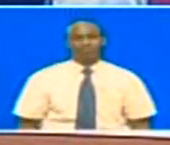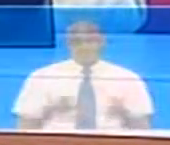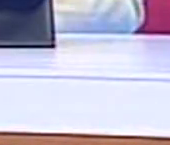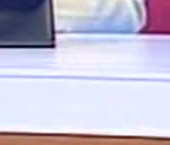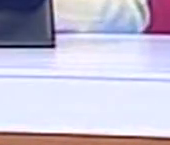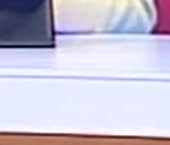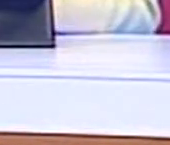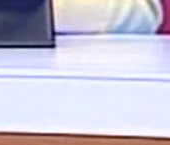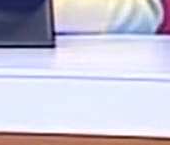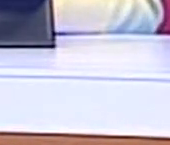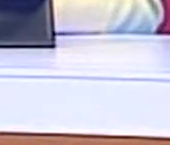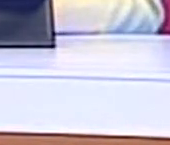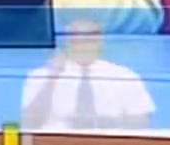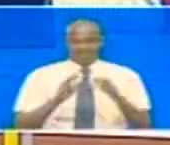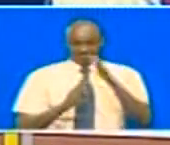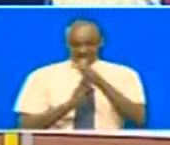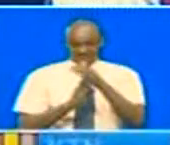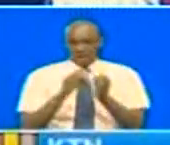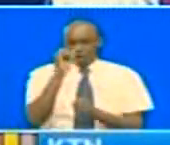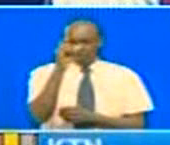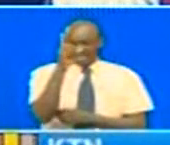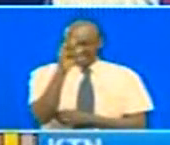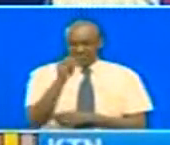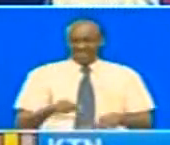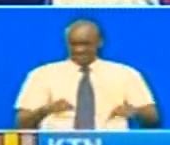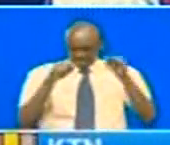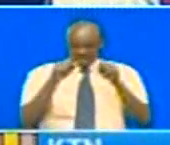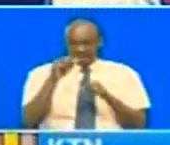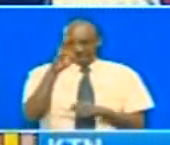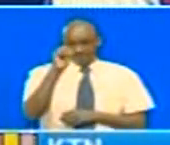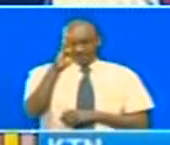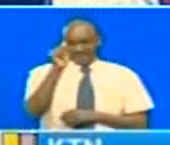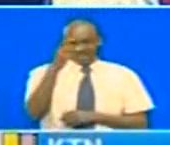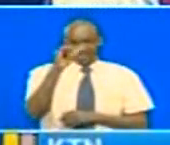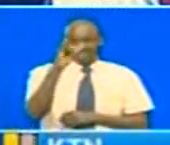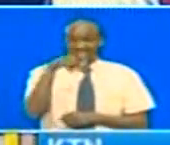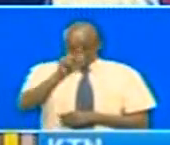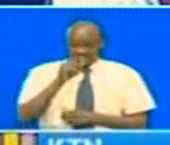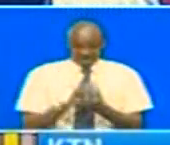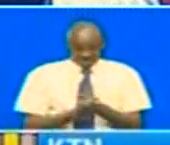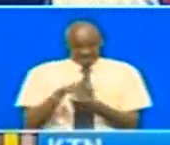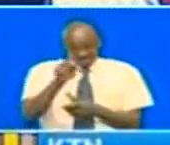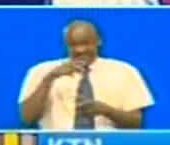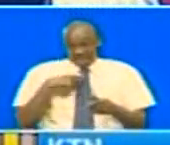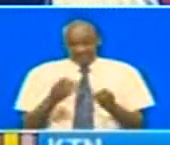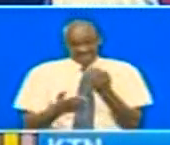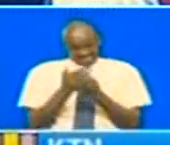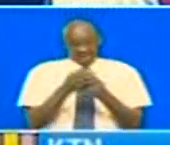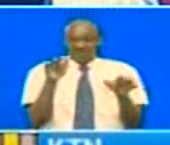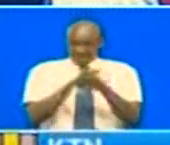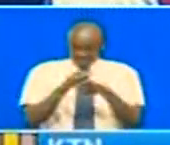Welcome back. You're watching KTN Prime. Now, ODM's newly appointed chairman, John Mbadi, says the running of the affairs of ODM will